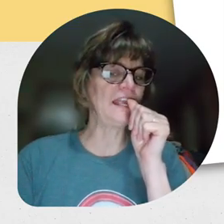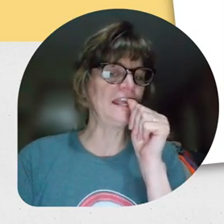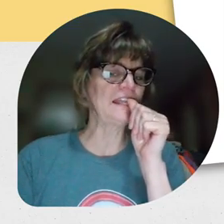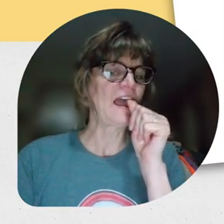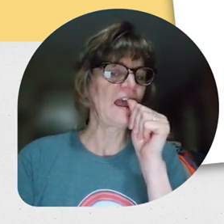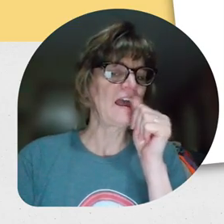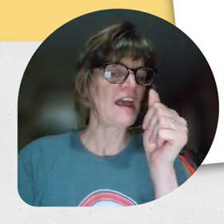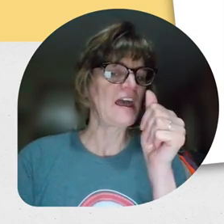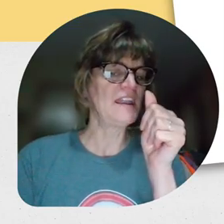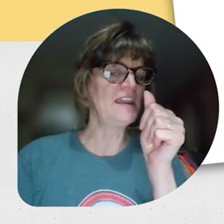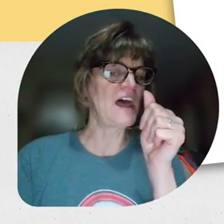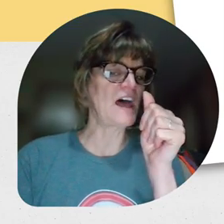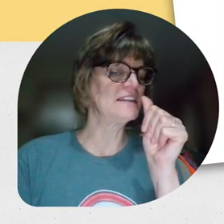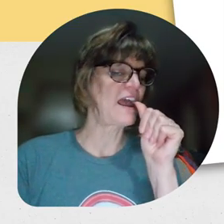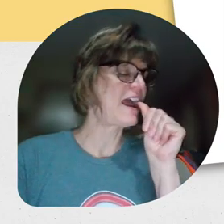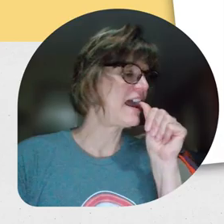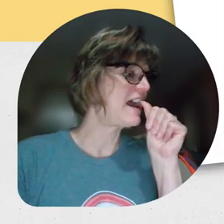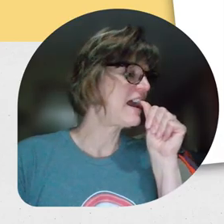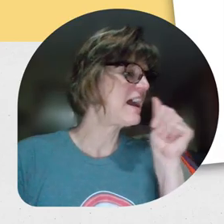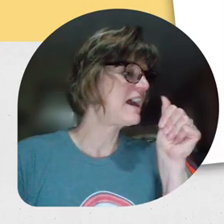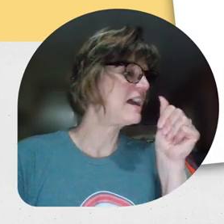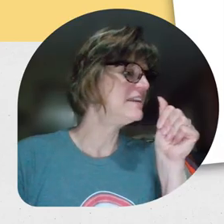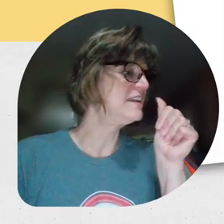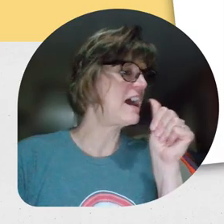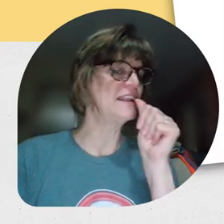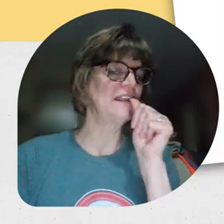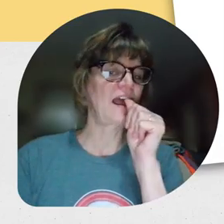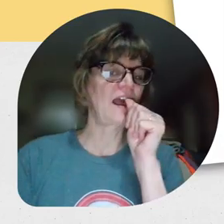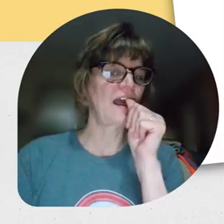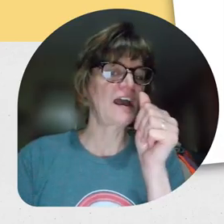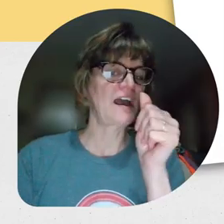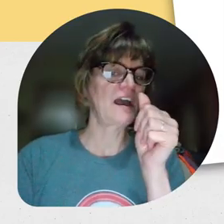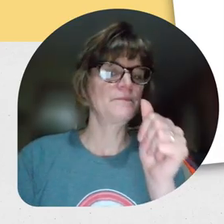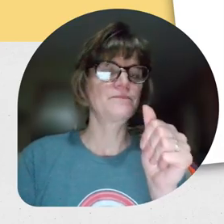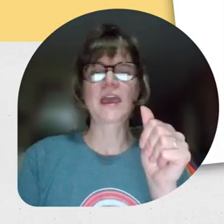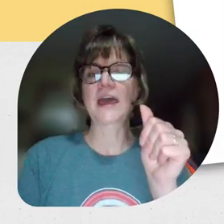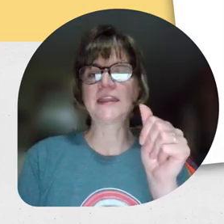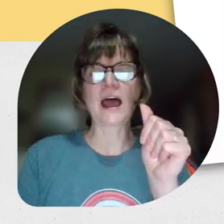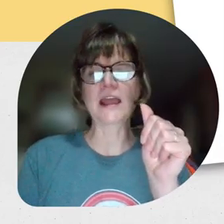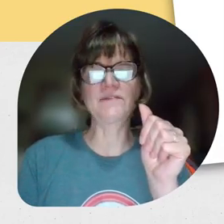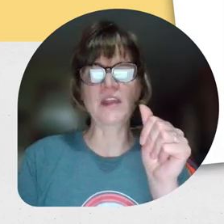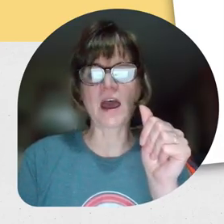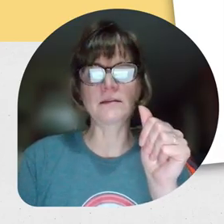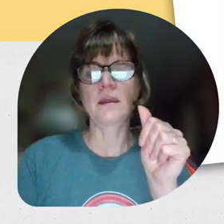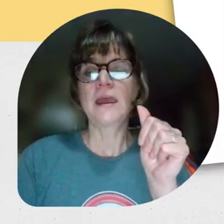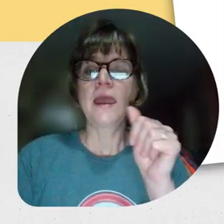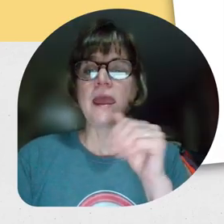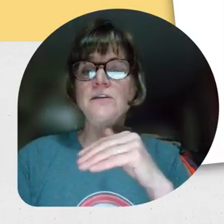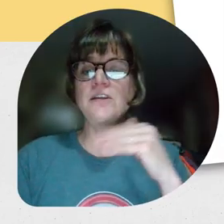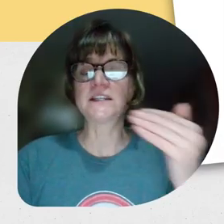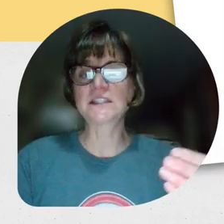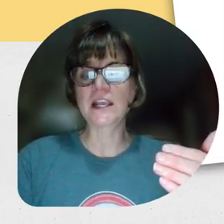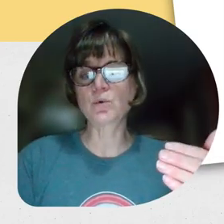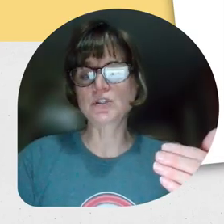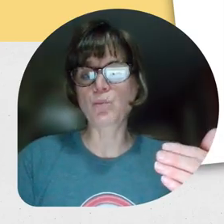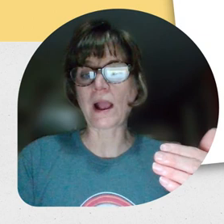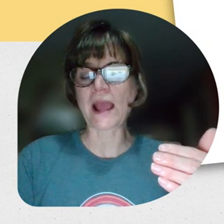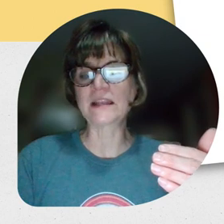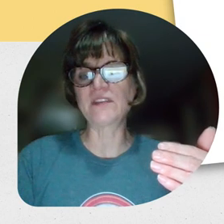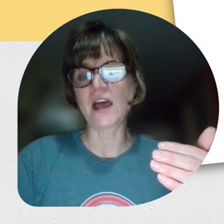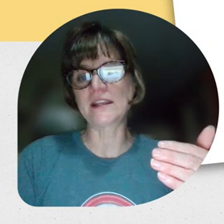your teeth. Nut, nut, any kind of nut. And to